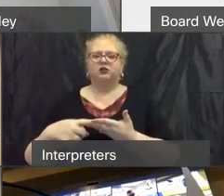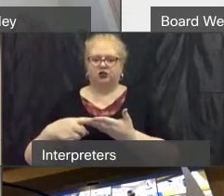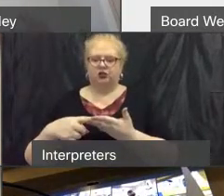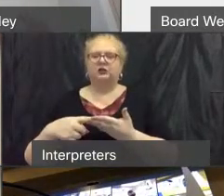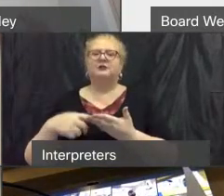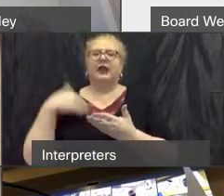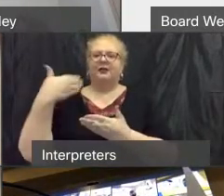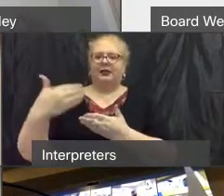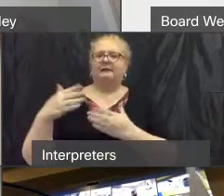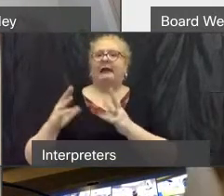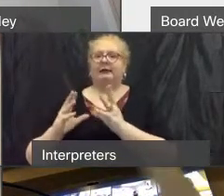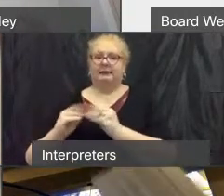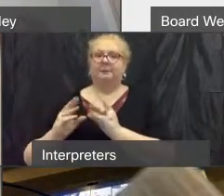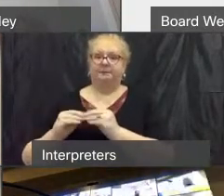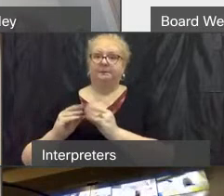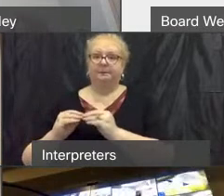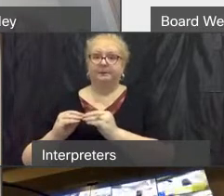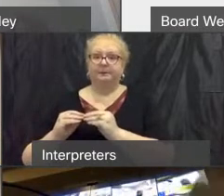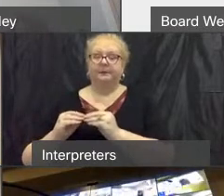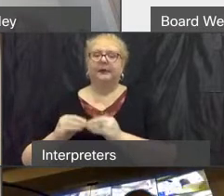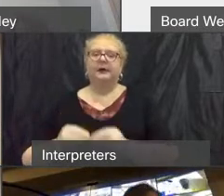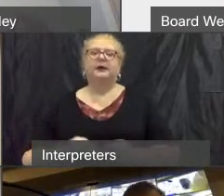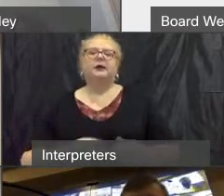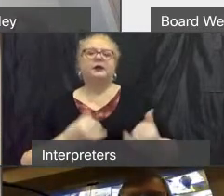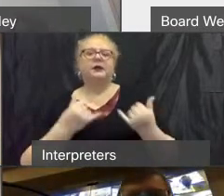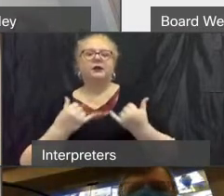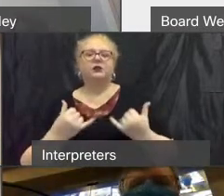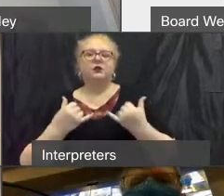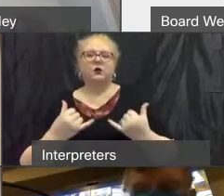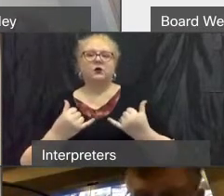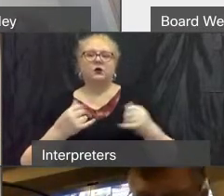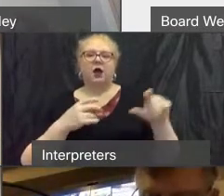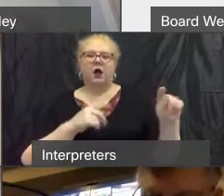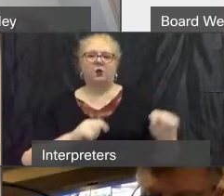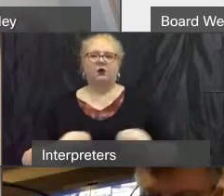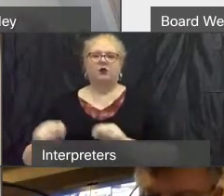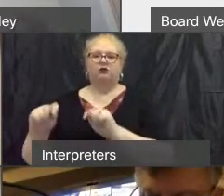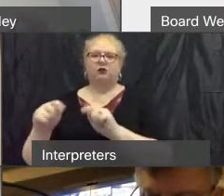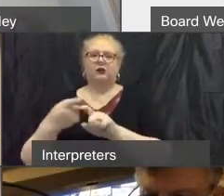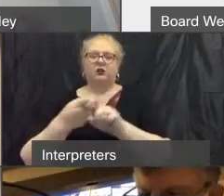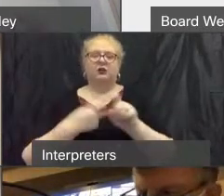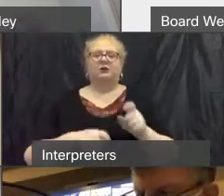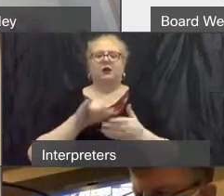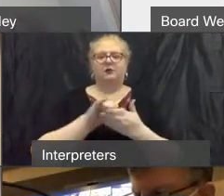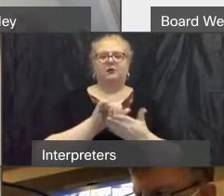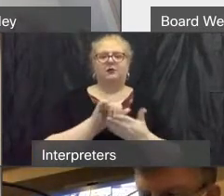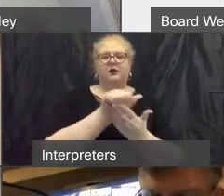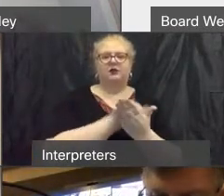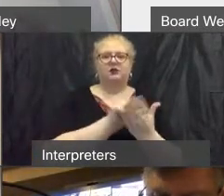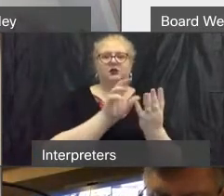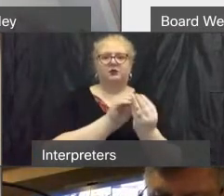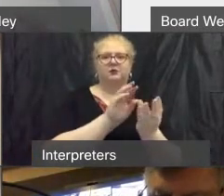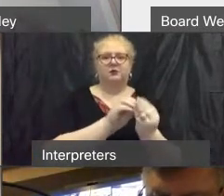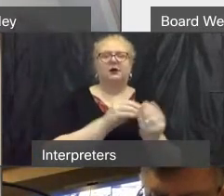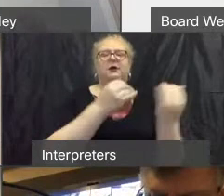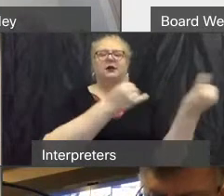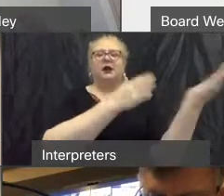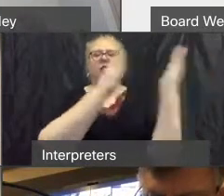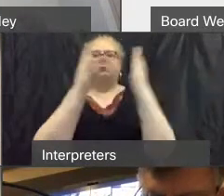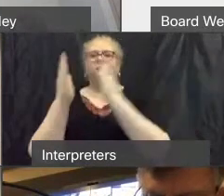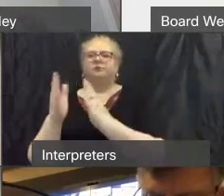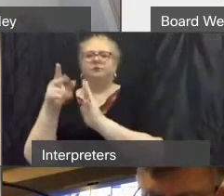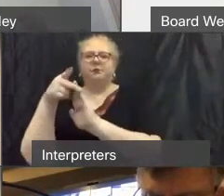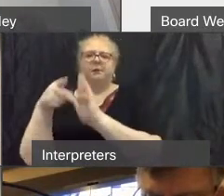meeting. We'll now transition out of the agenda meeting. We'll now move into the policy